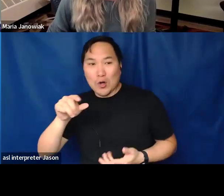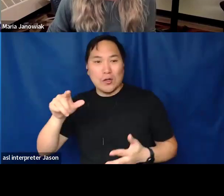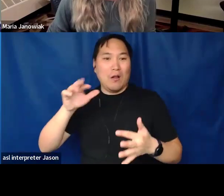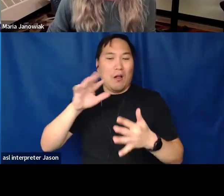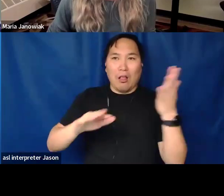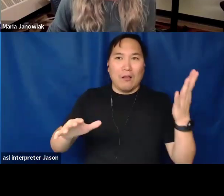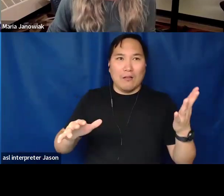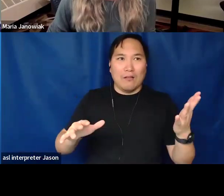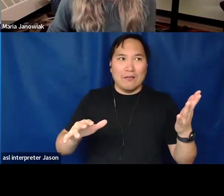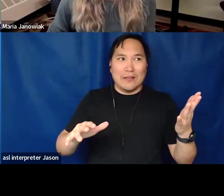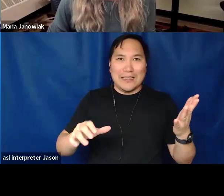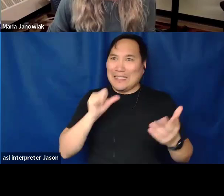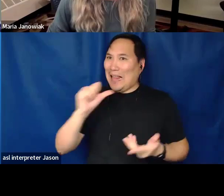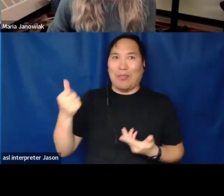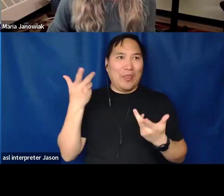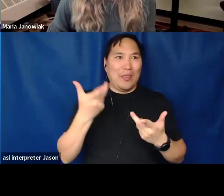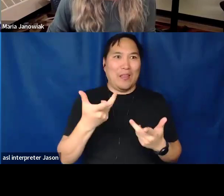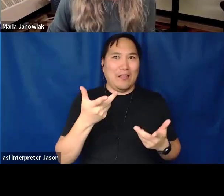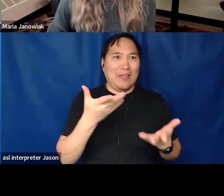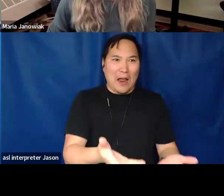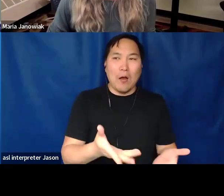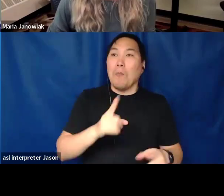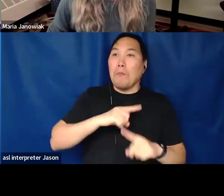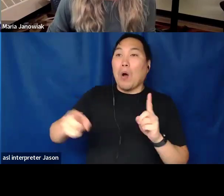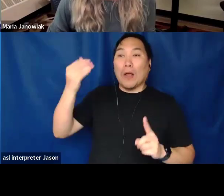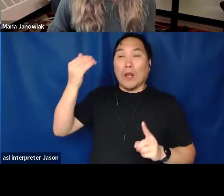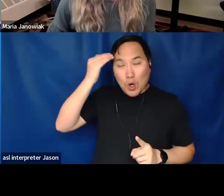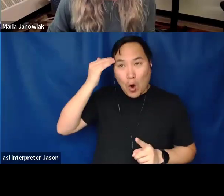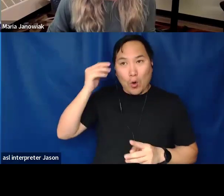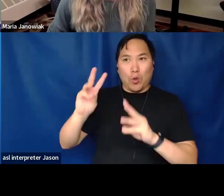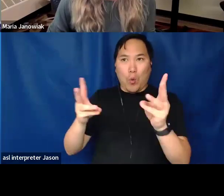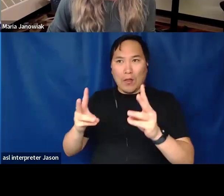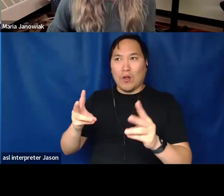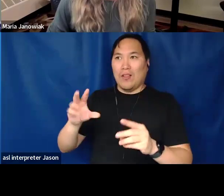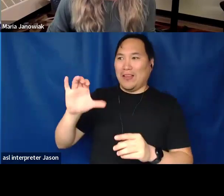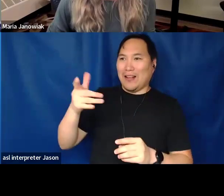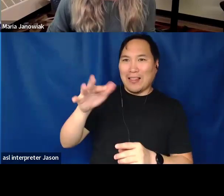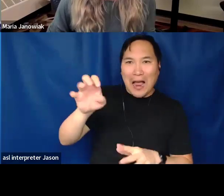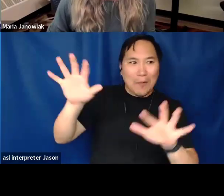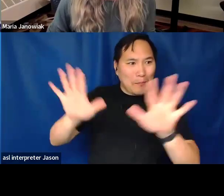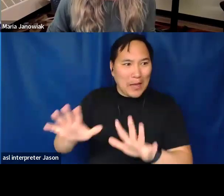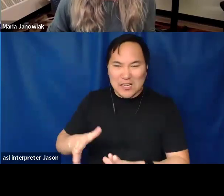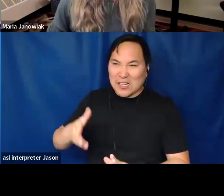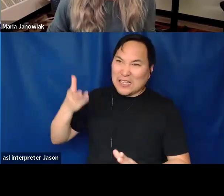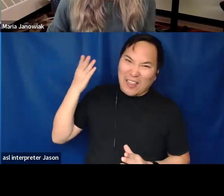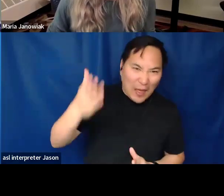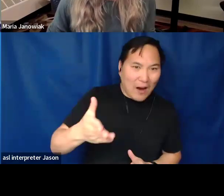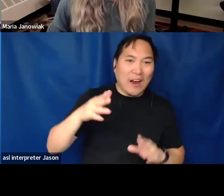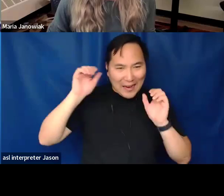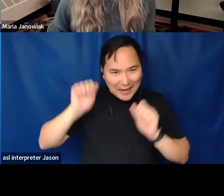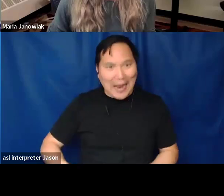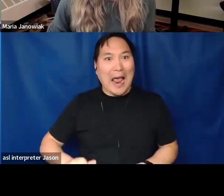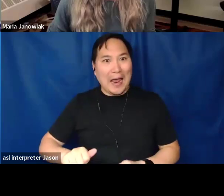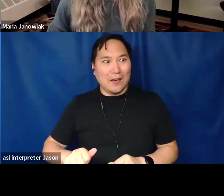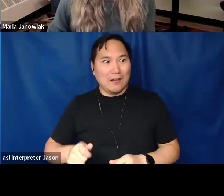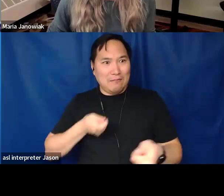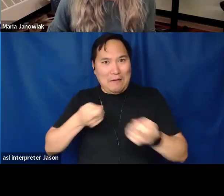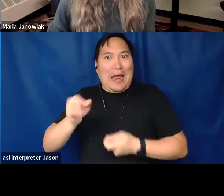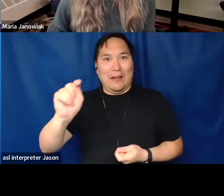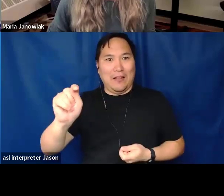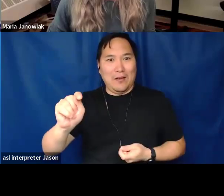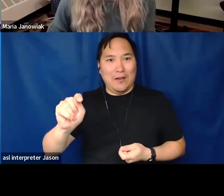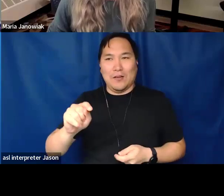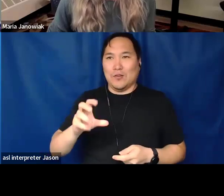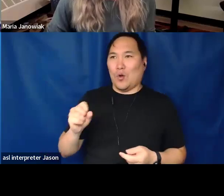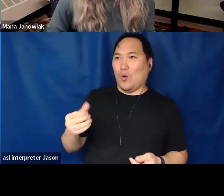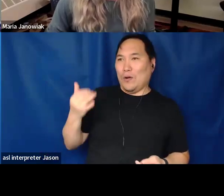know the climate is suitable, has been for 20 years. So we have 95% survival of white